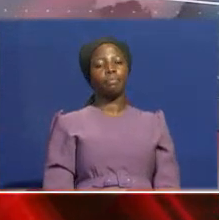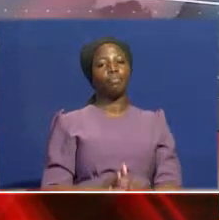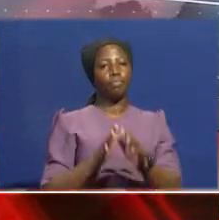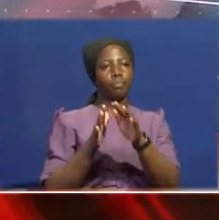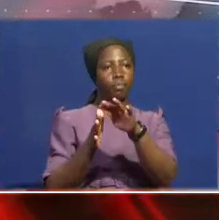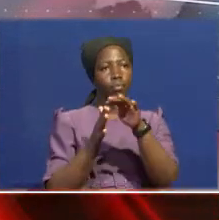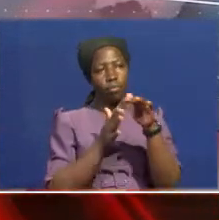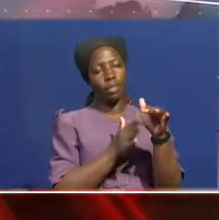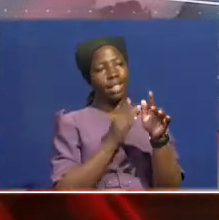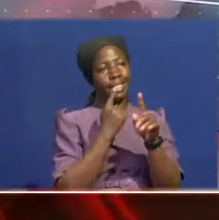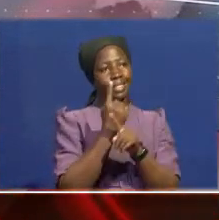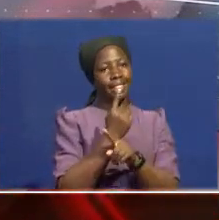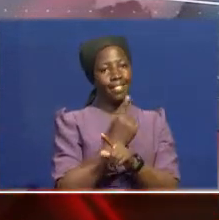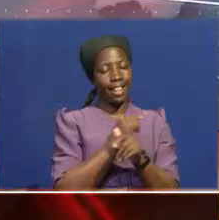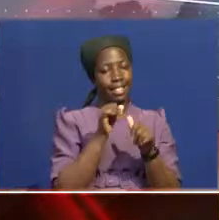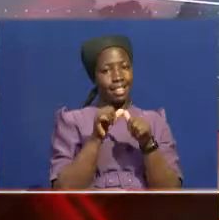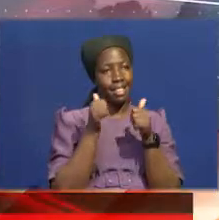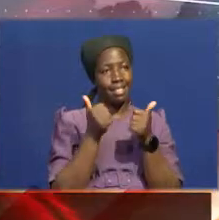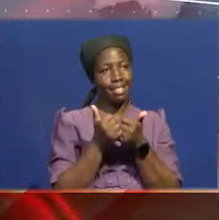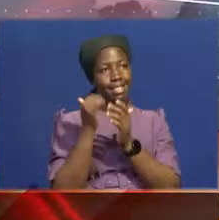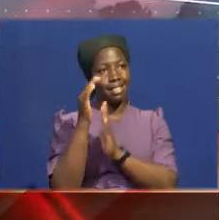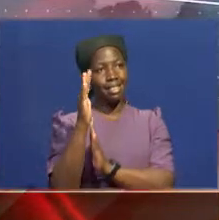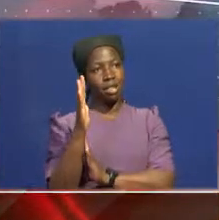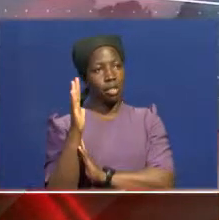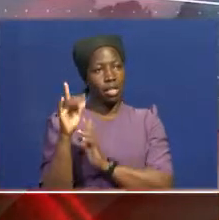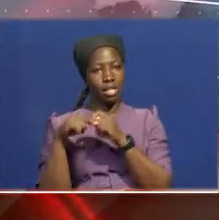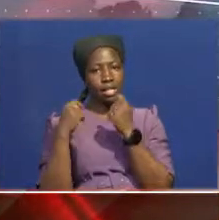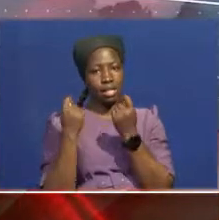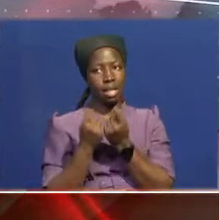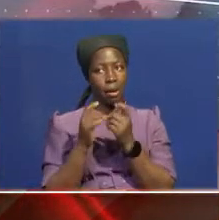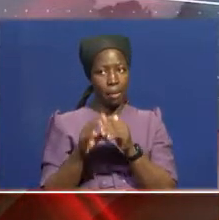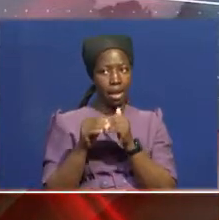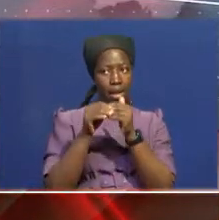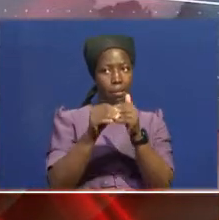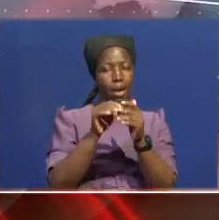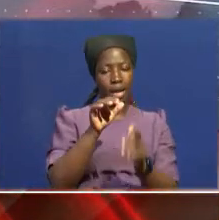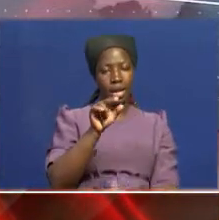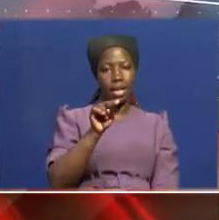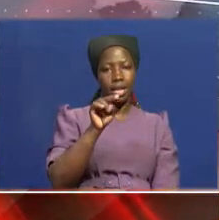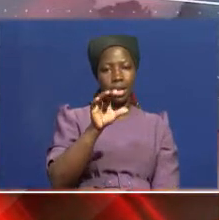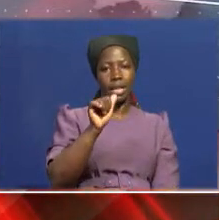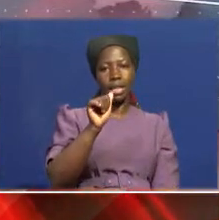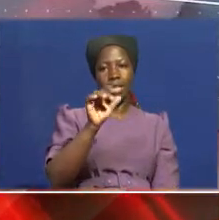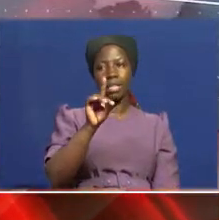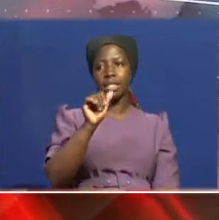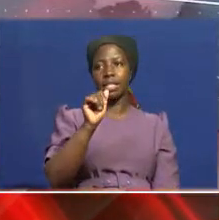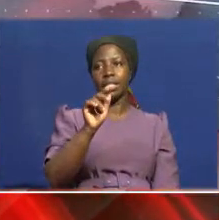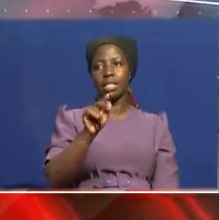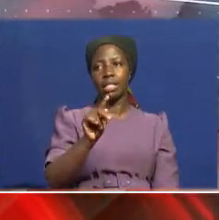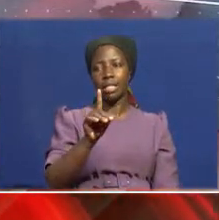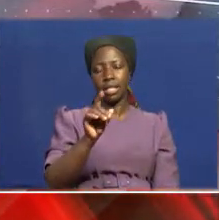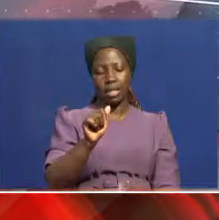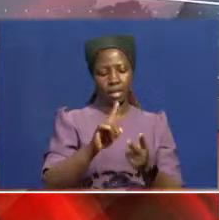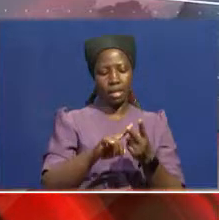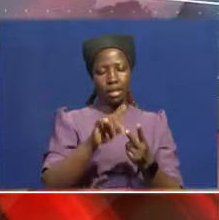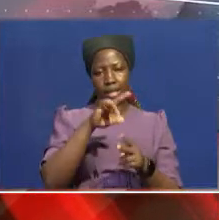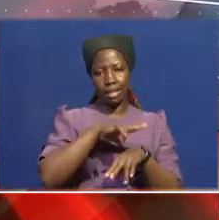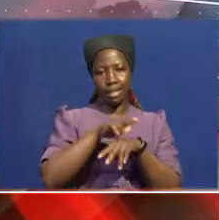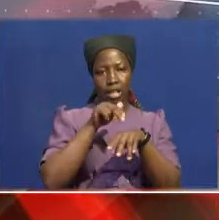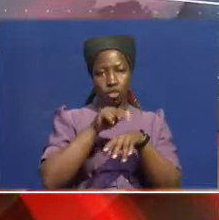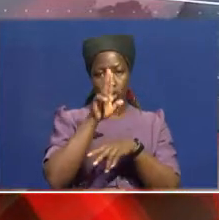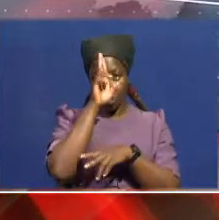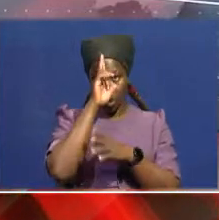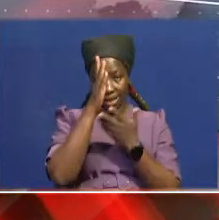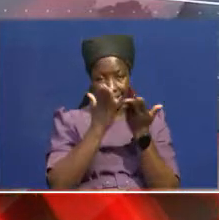elsewhere, a multi-agency security team led by NACADA and the National Police Service has